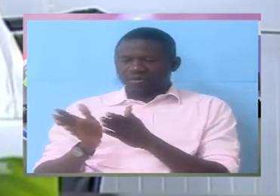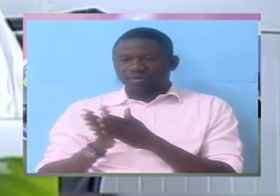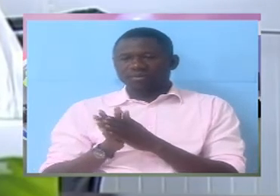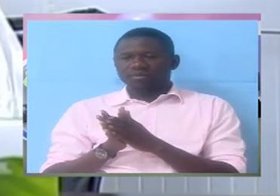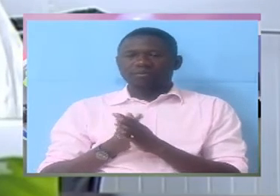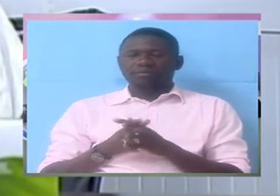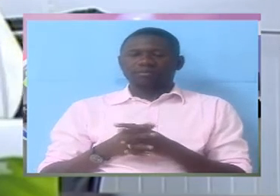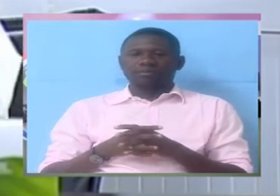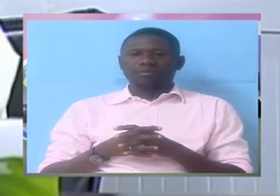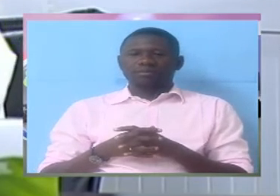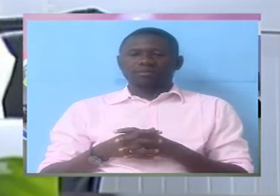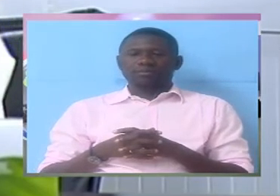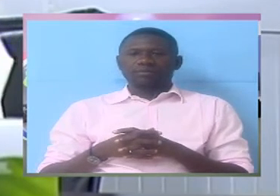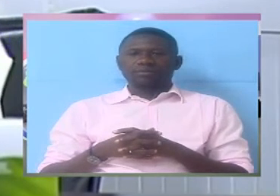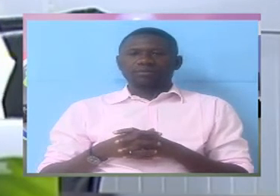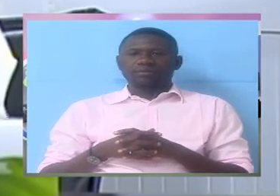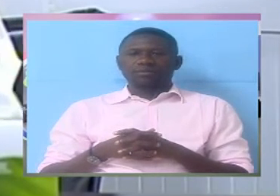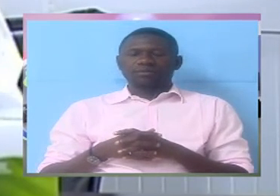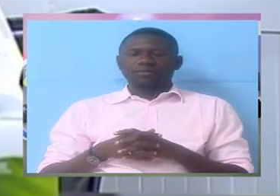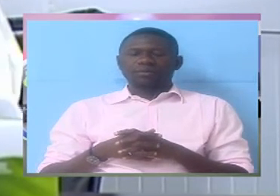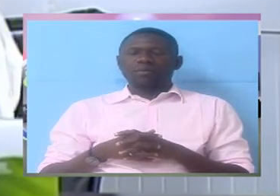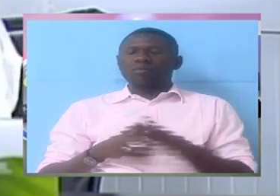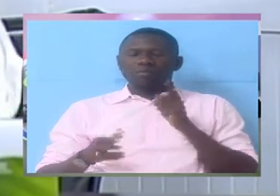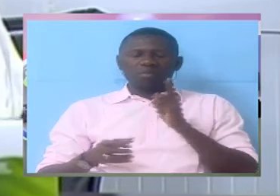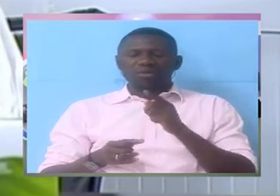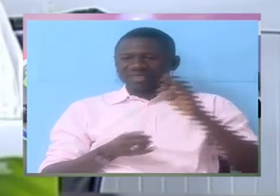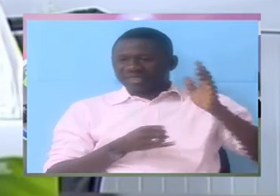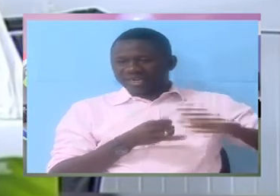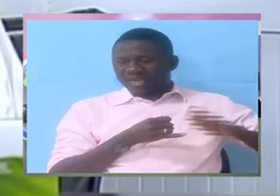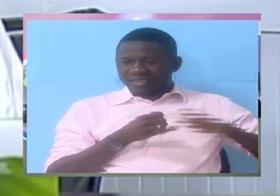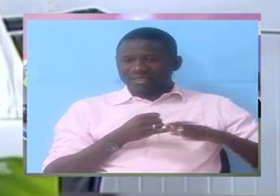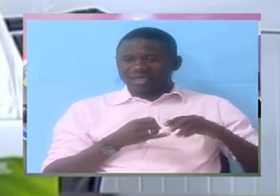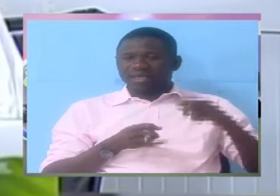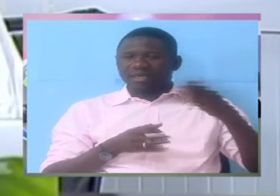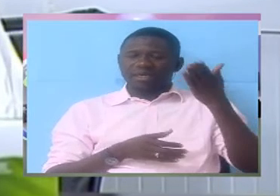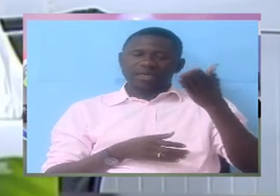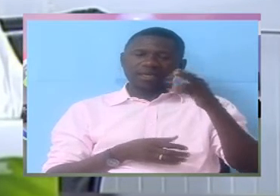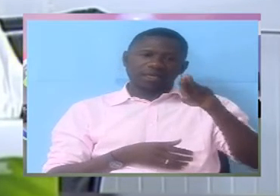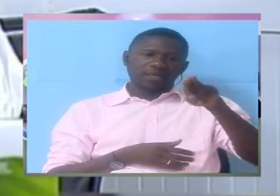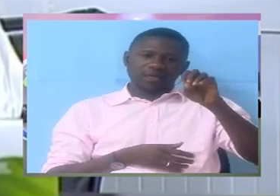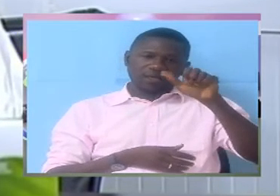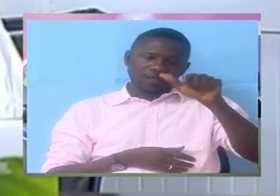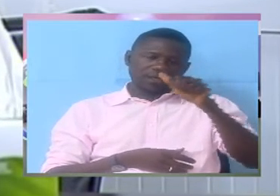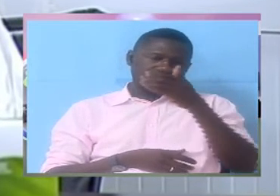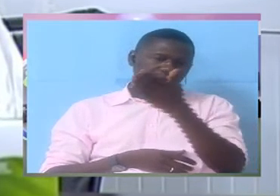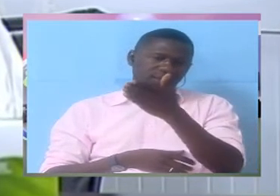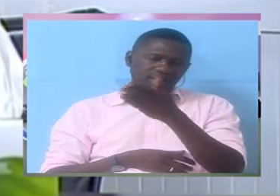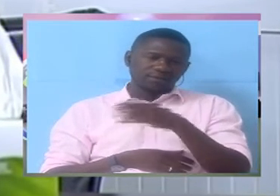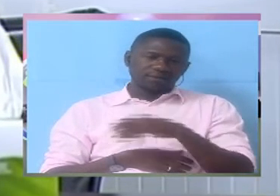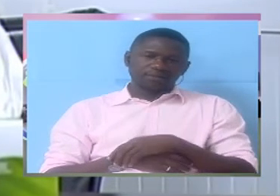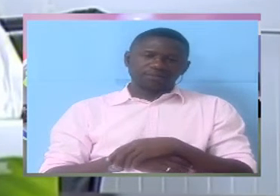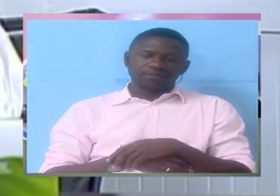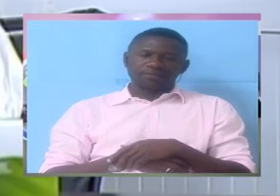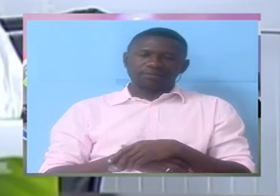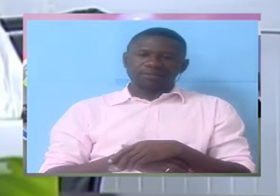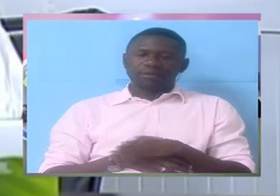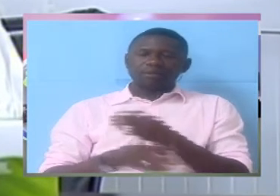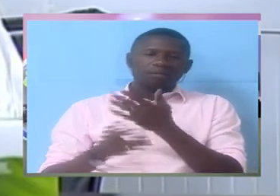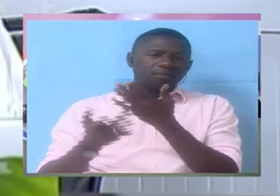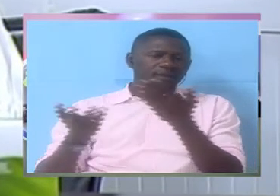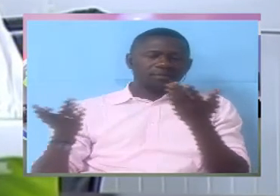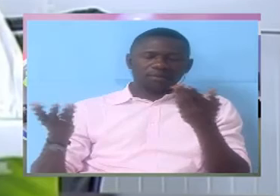Yeah, but this, lastly, the NIA. You know, so many boys